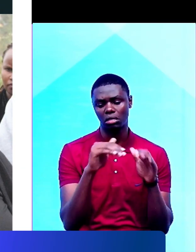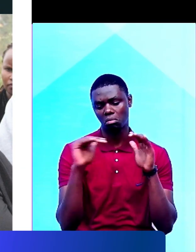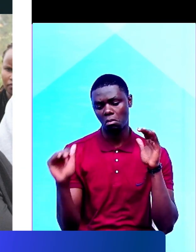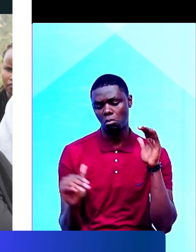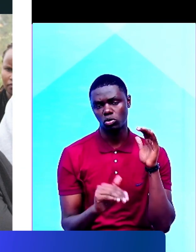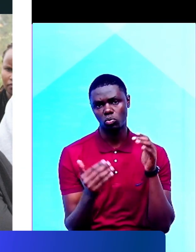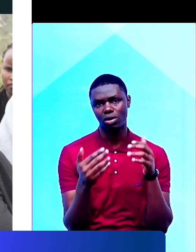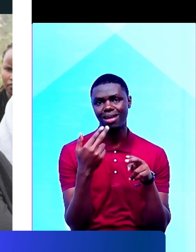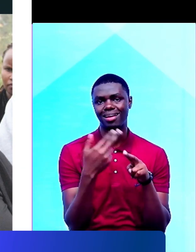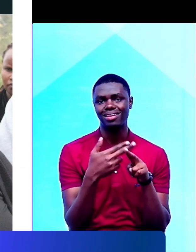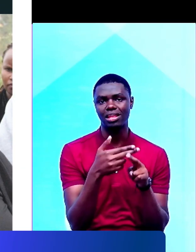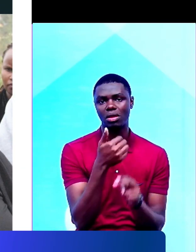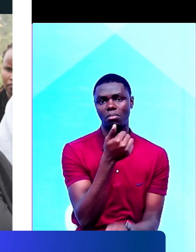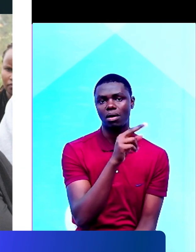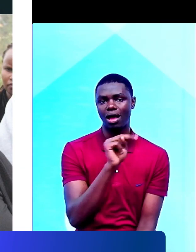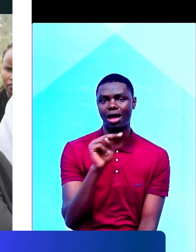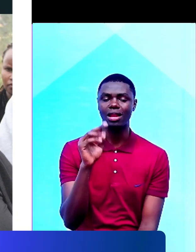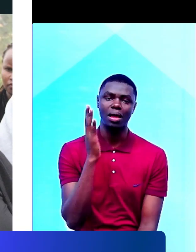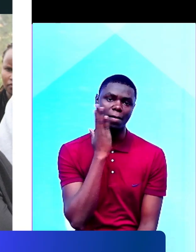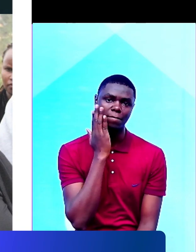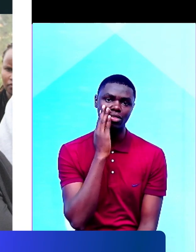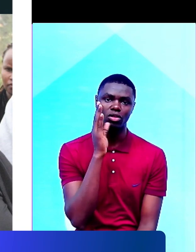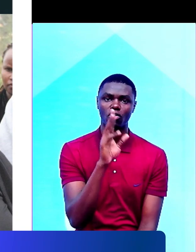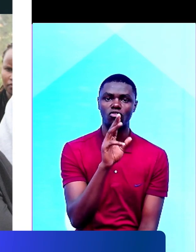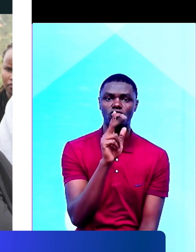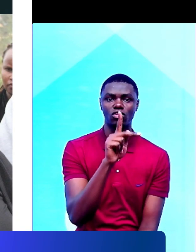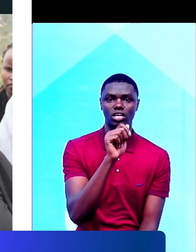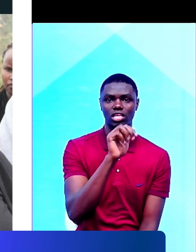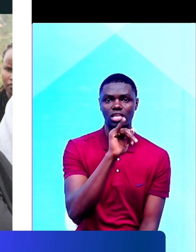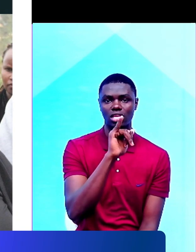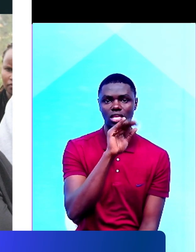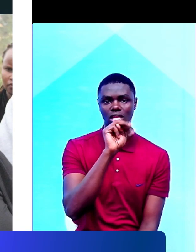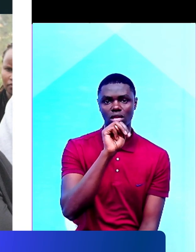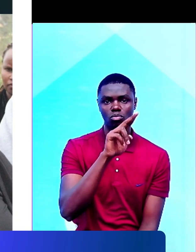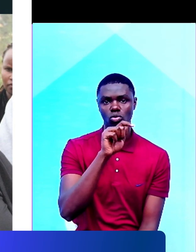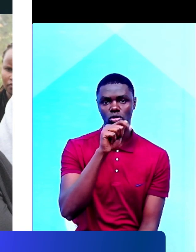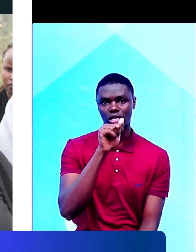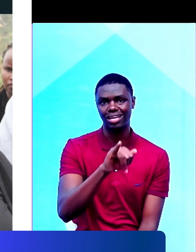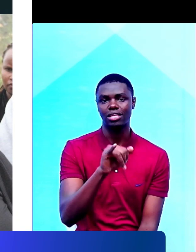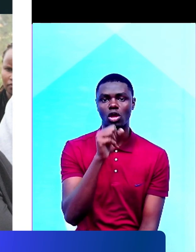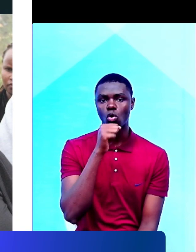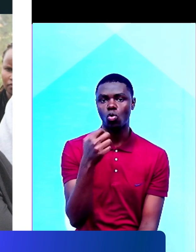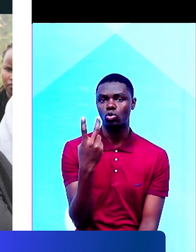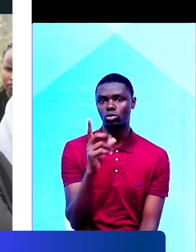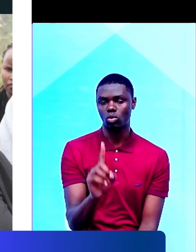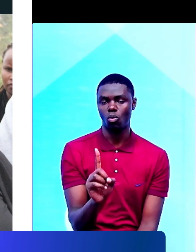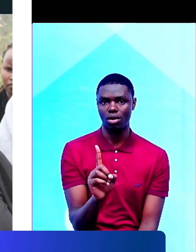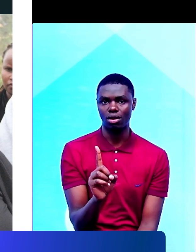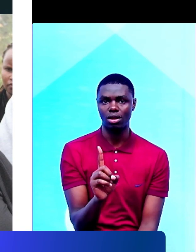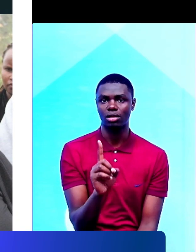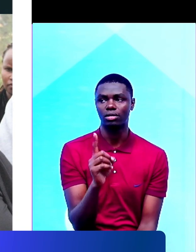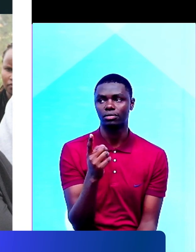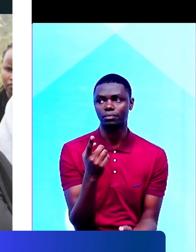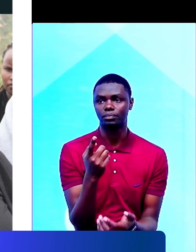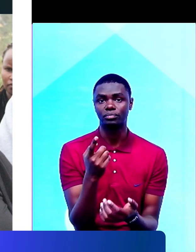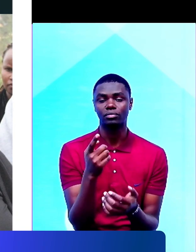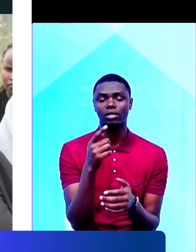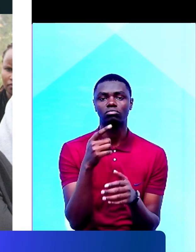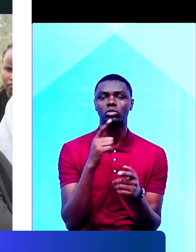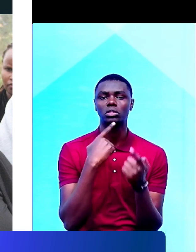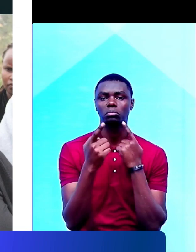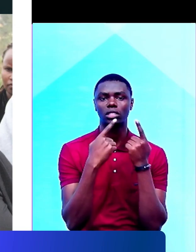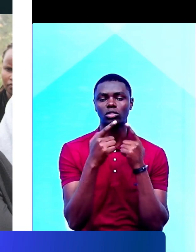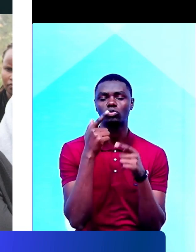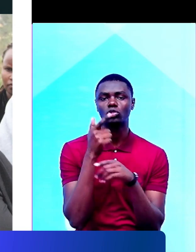her name is Anne Nyawira, mother of Brian Kimutai, 21, addresses the journalist